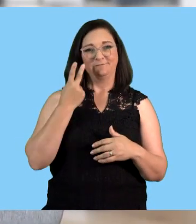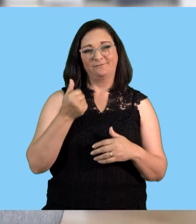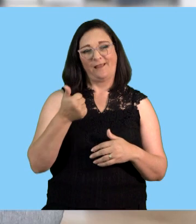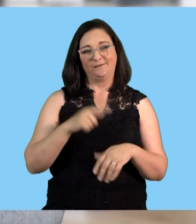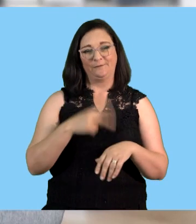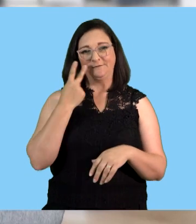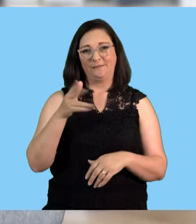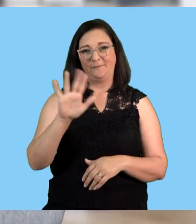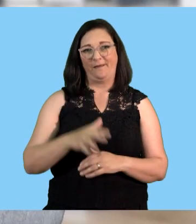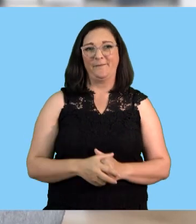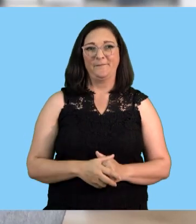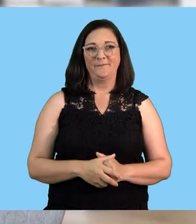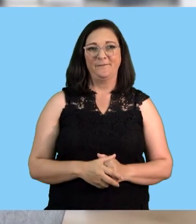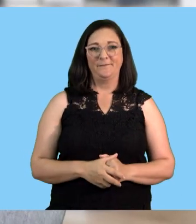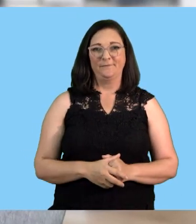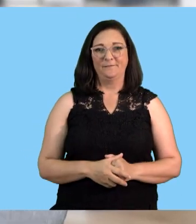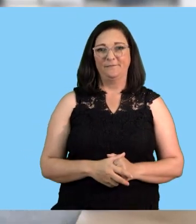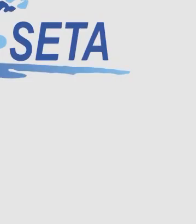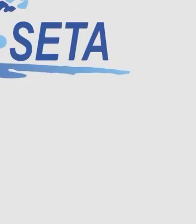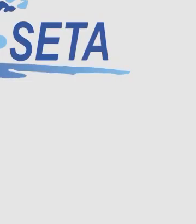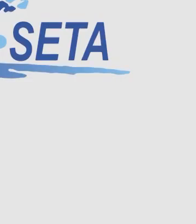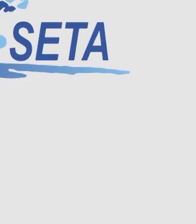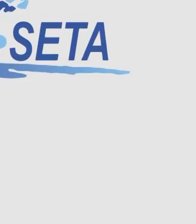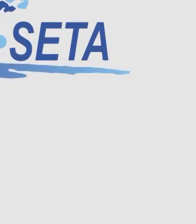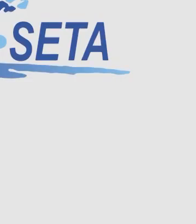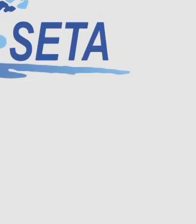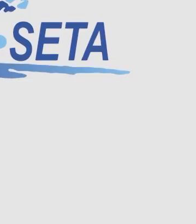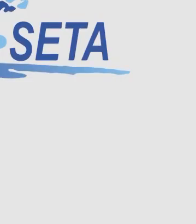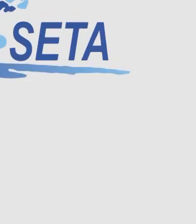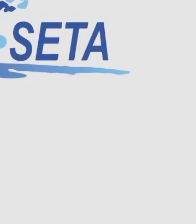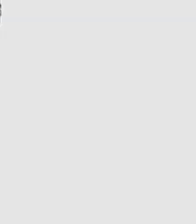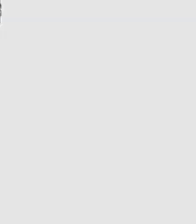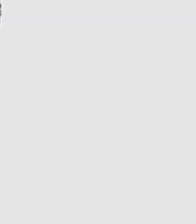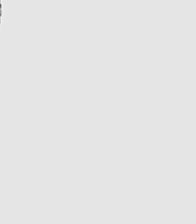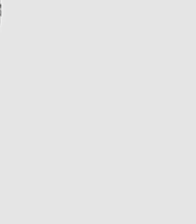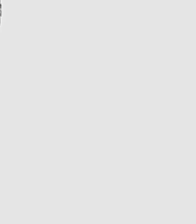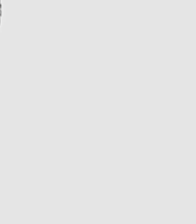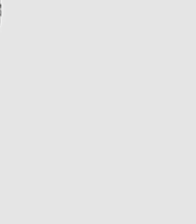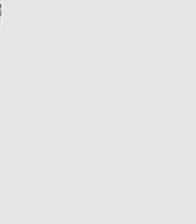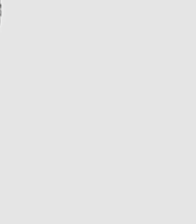you next time. Goodbye.